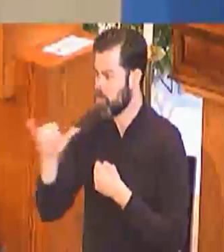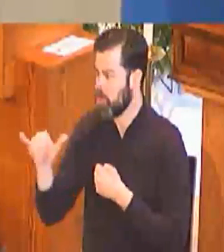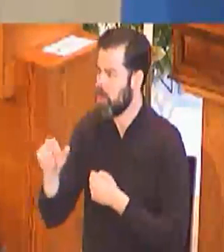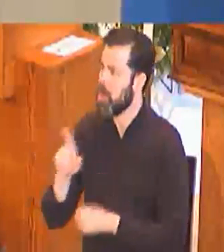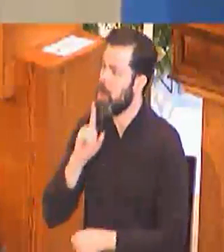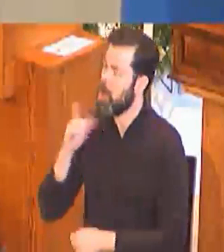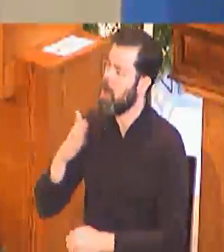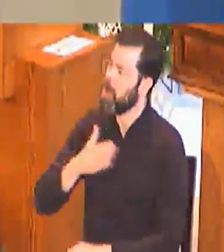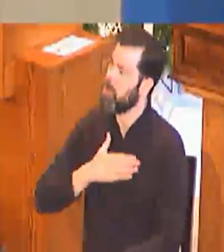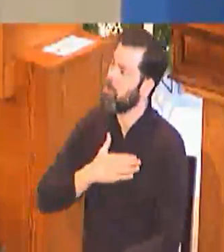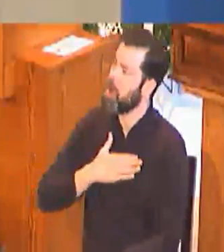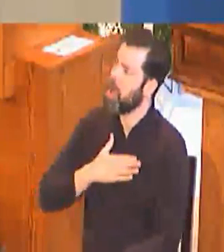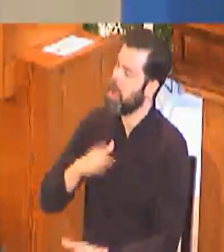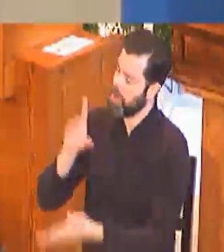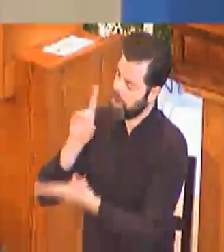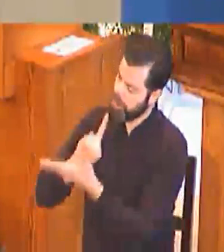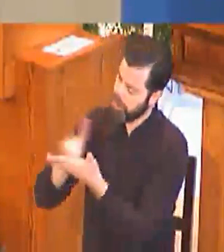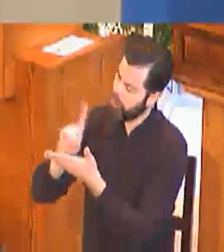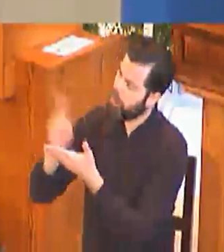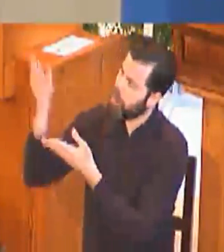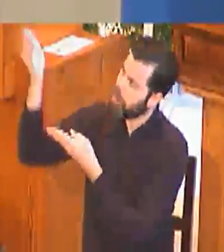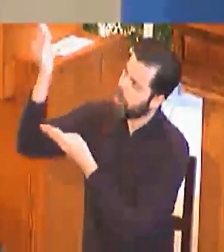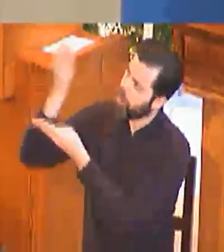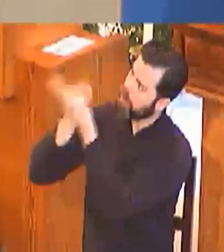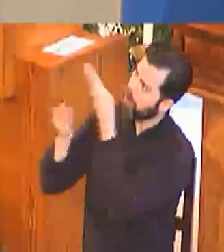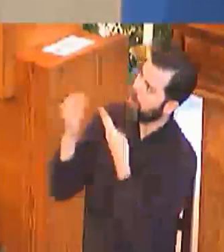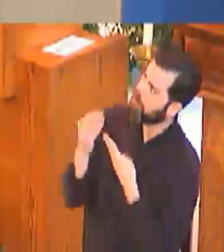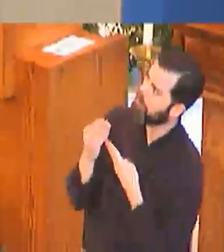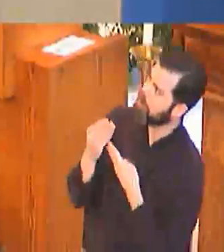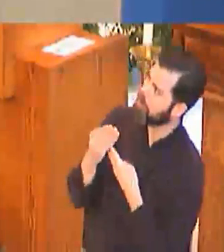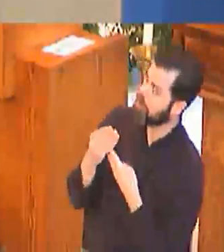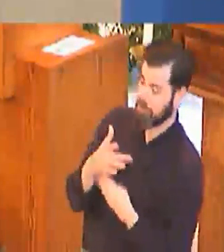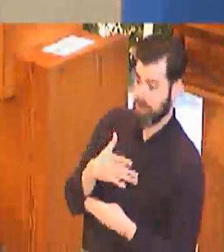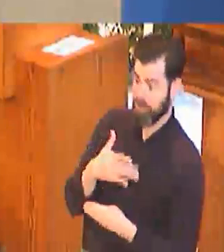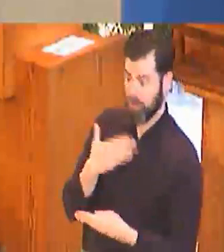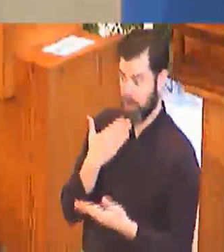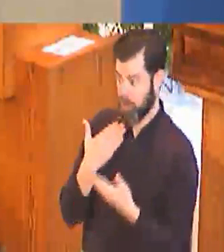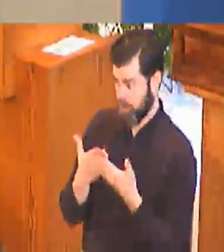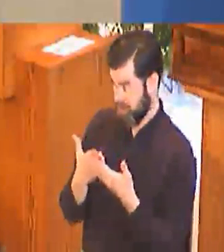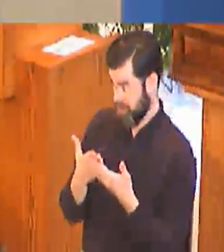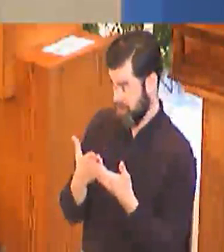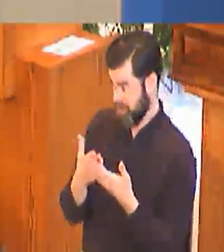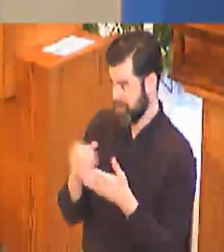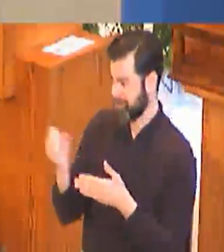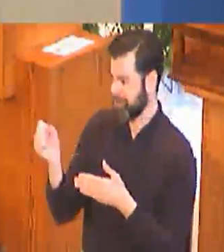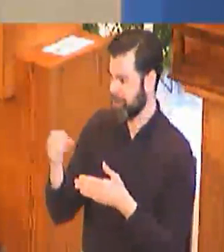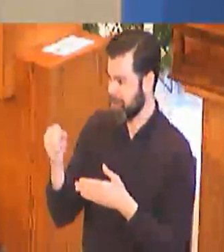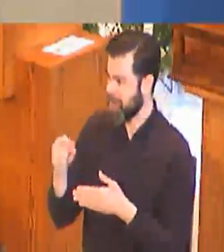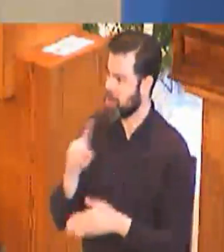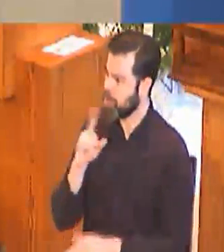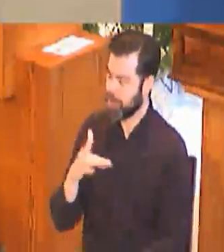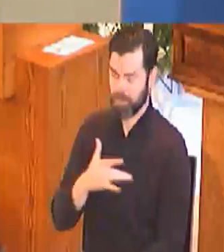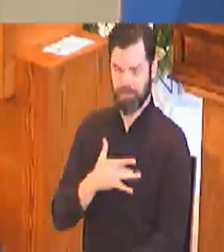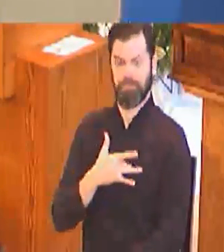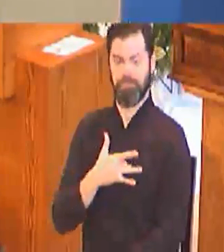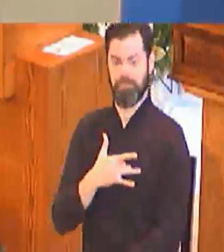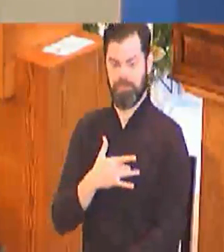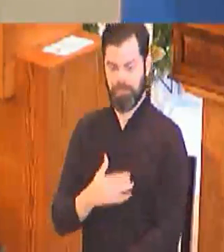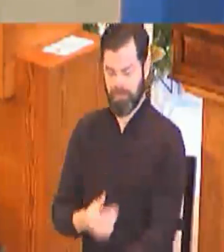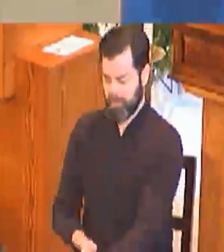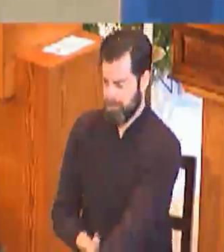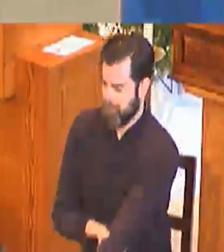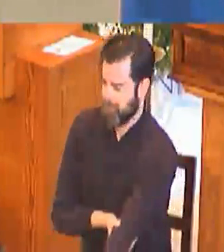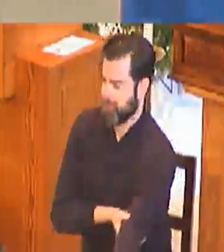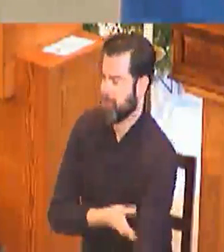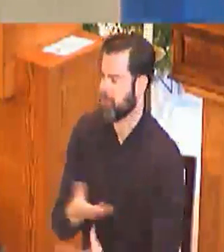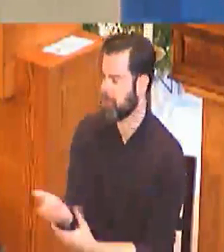are my divine inheritance. Feel good? Yeah, it resonates.